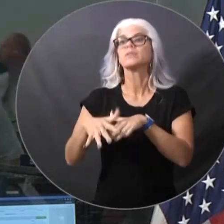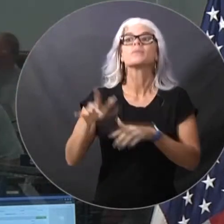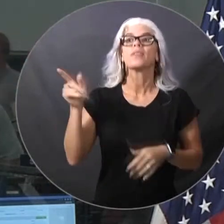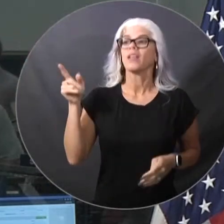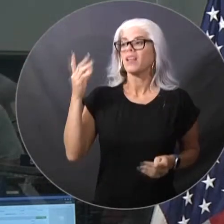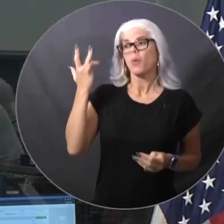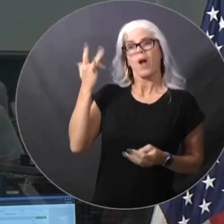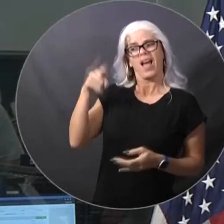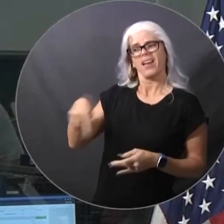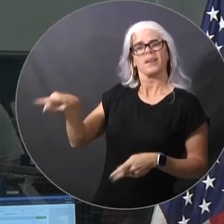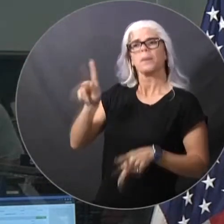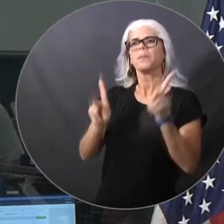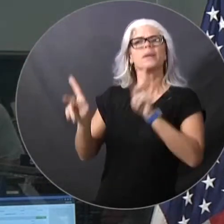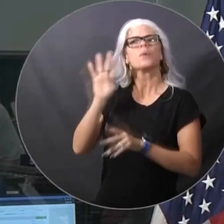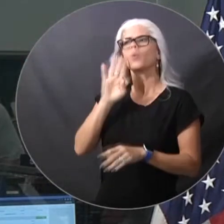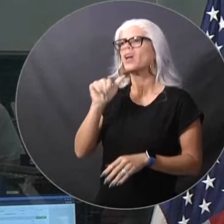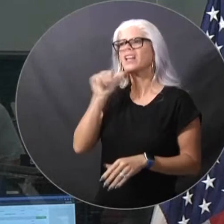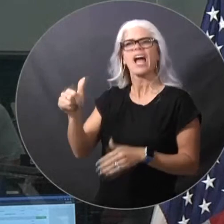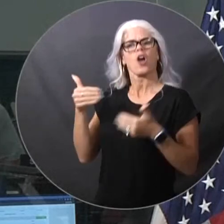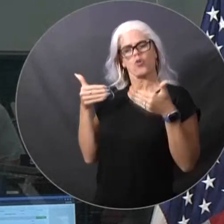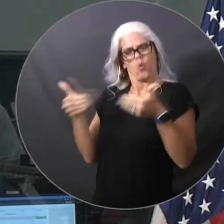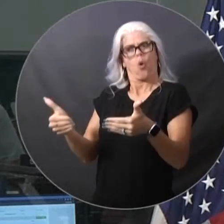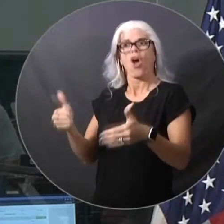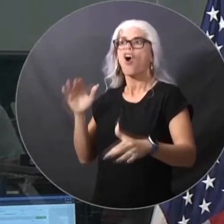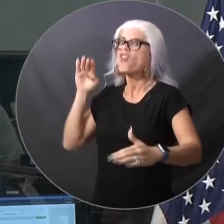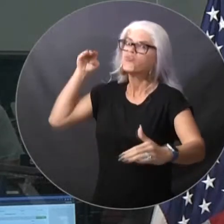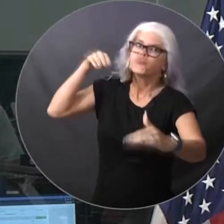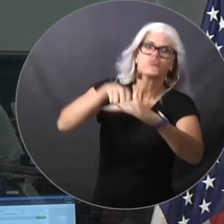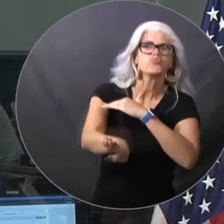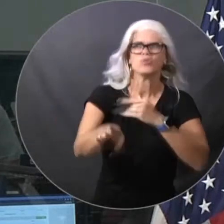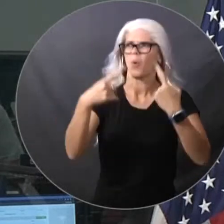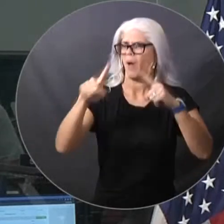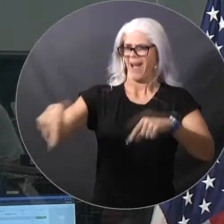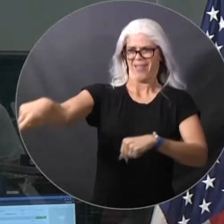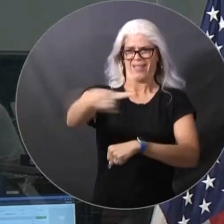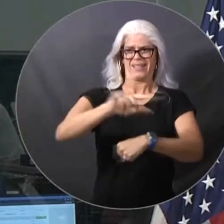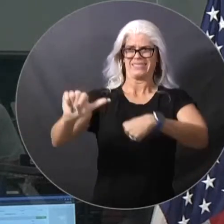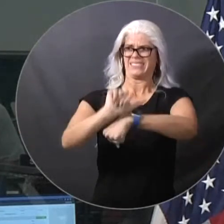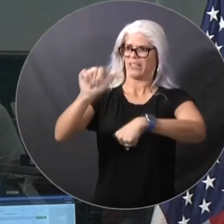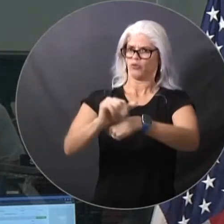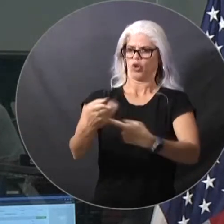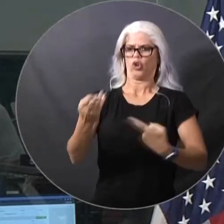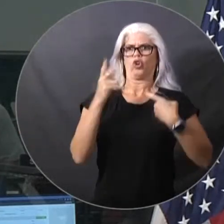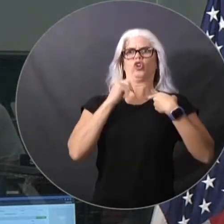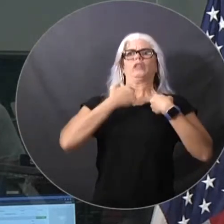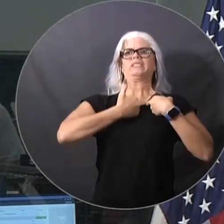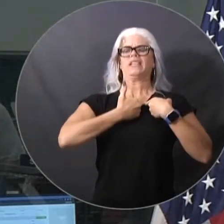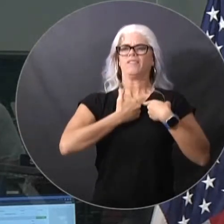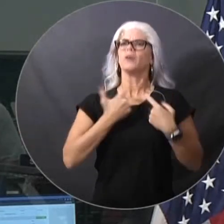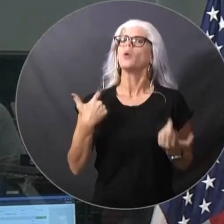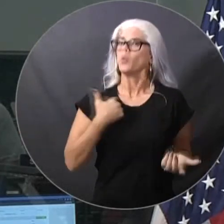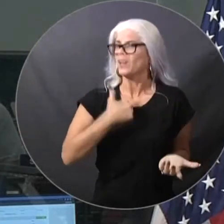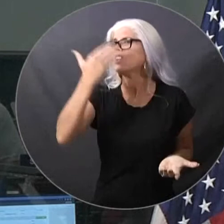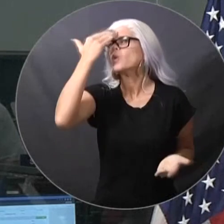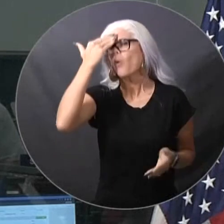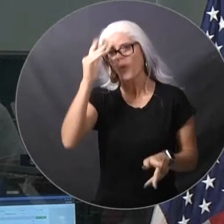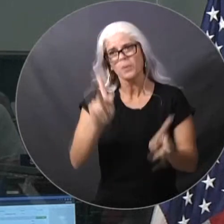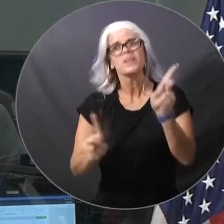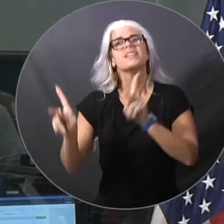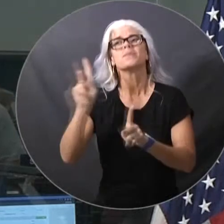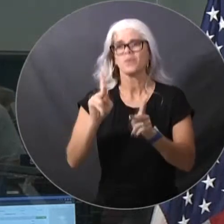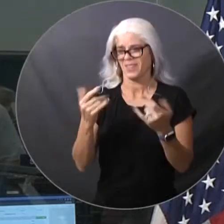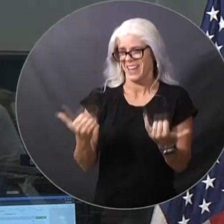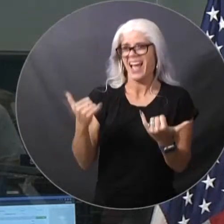rescue and put their own folks at risk. And so we know that there are folks who are in the really high risk zone